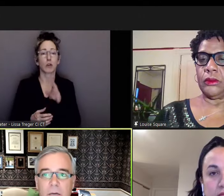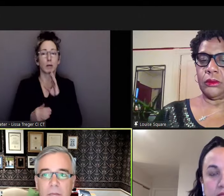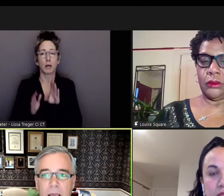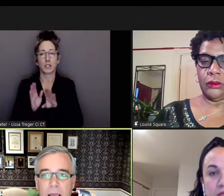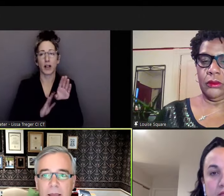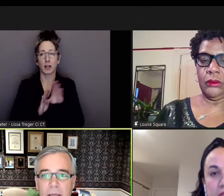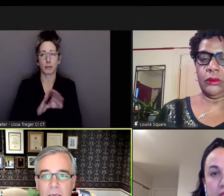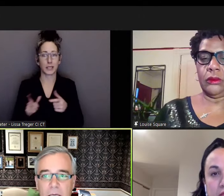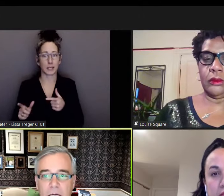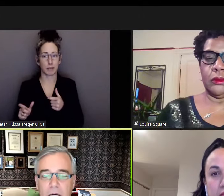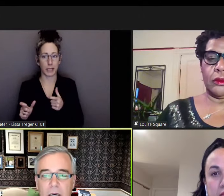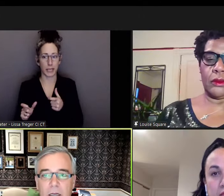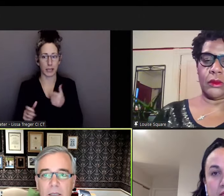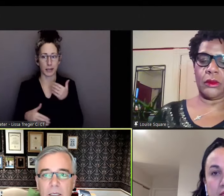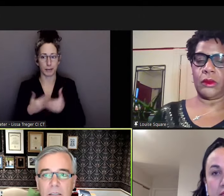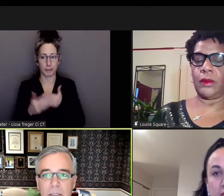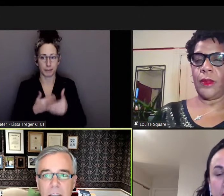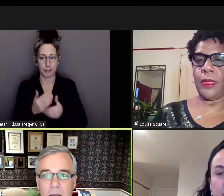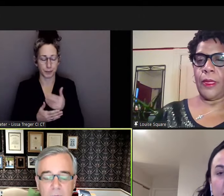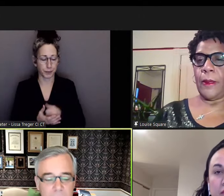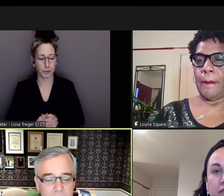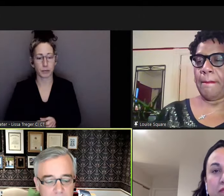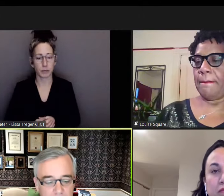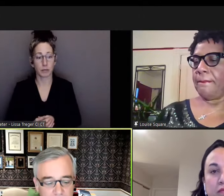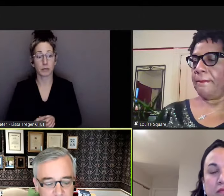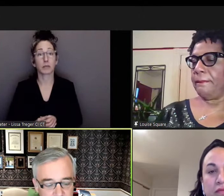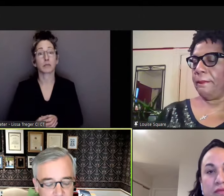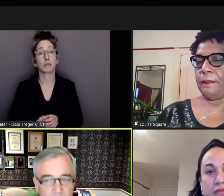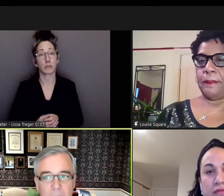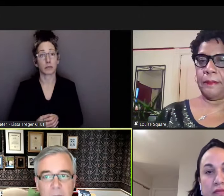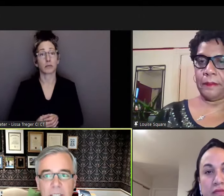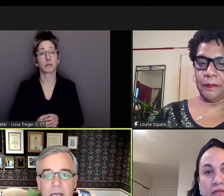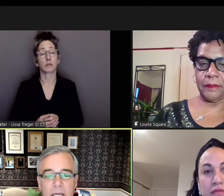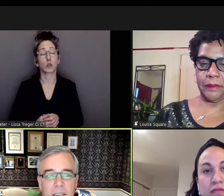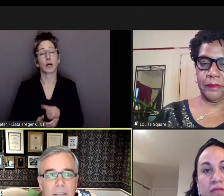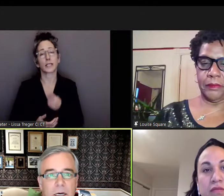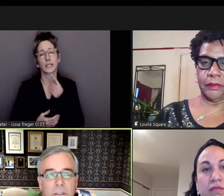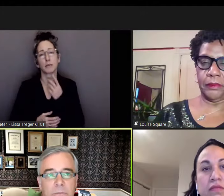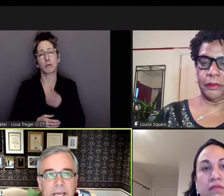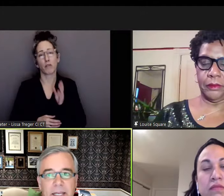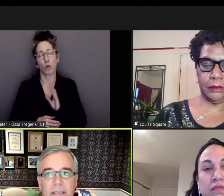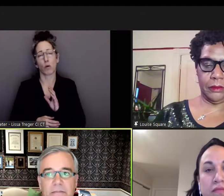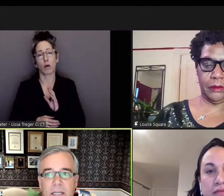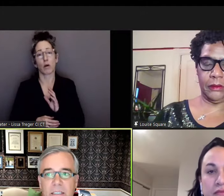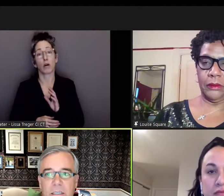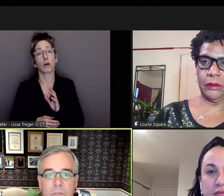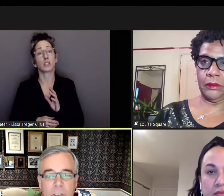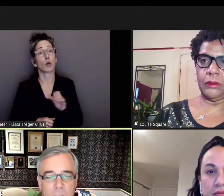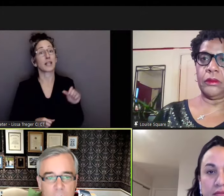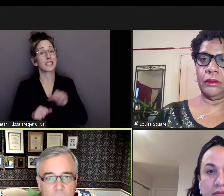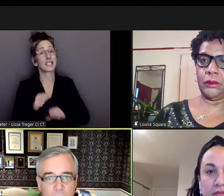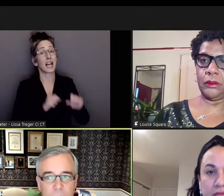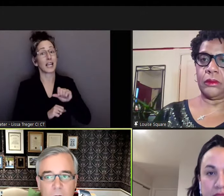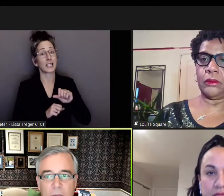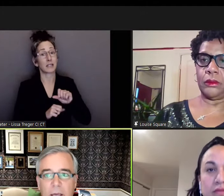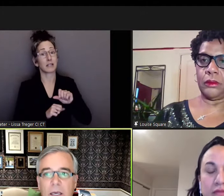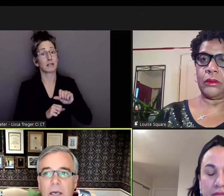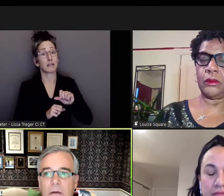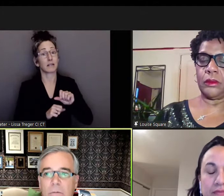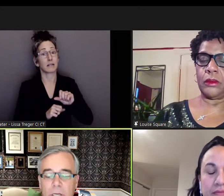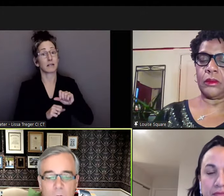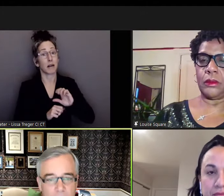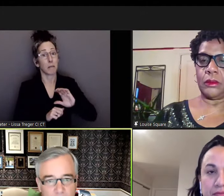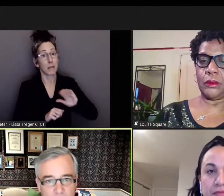development. The science, as I mentioned earlier, the science underpinning the vaccine was known,